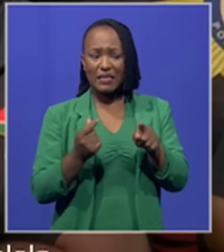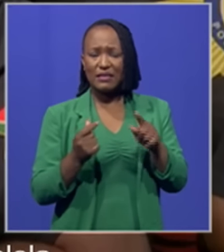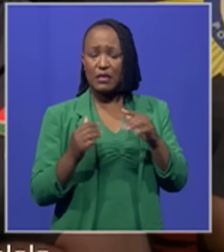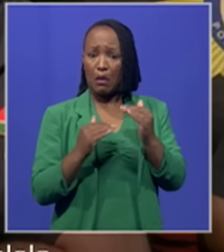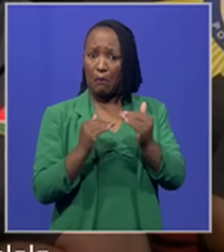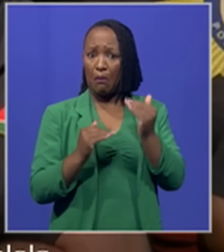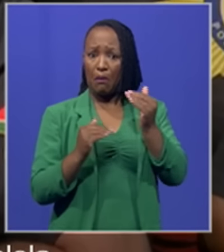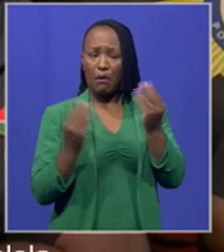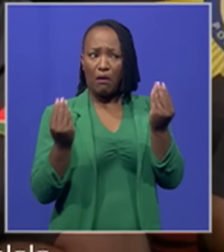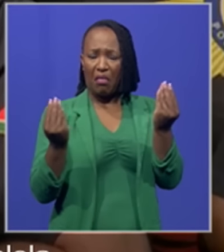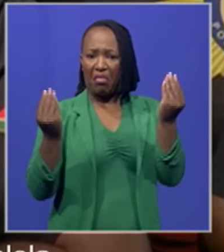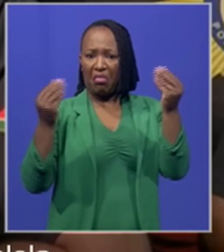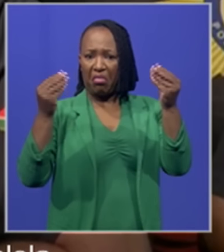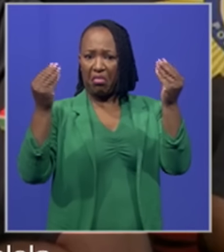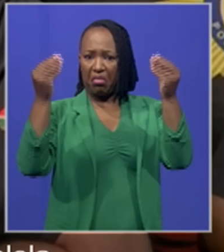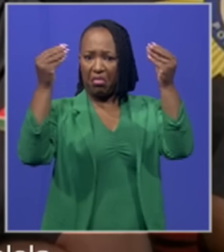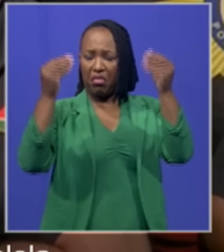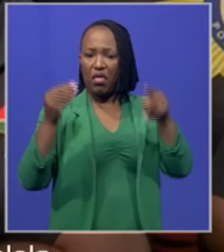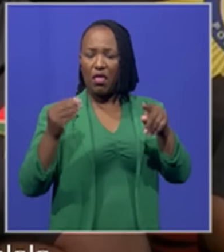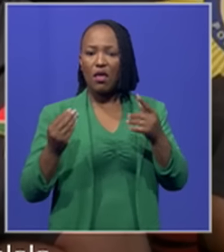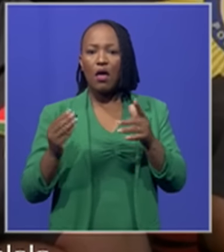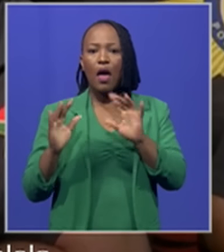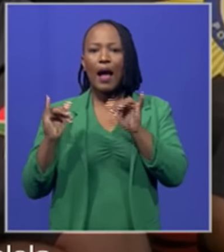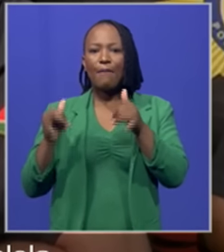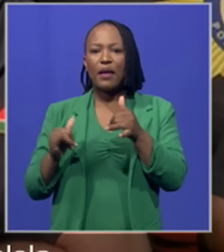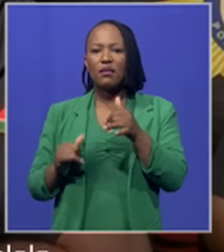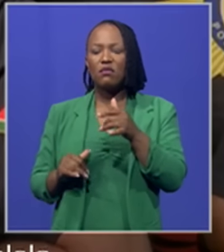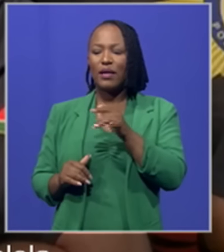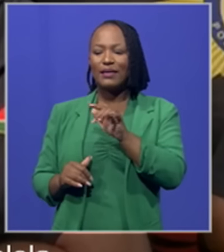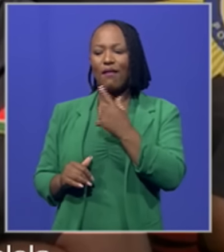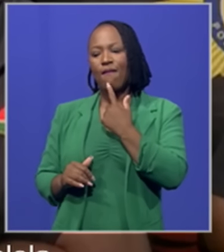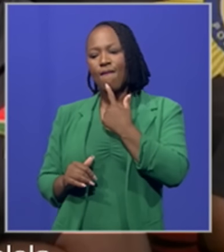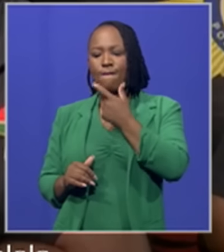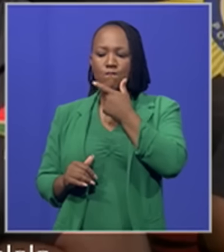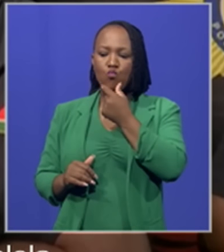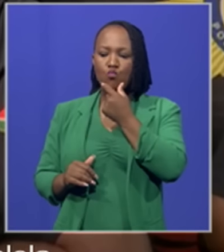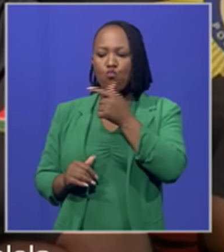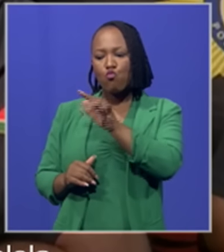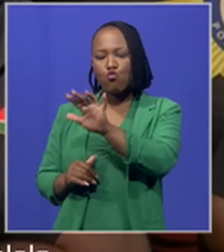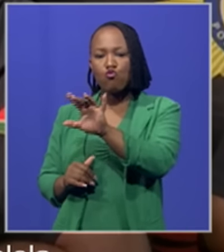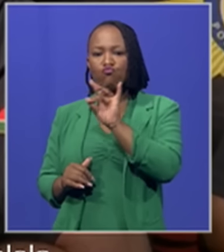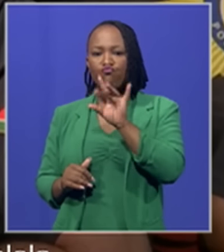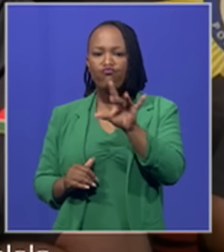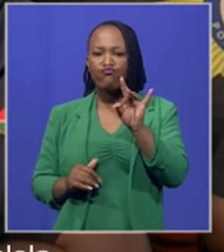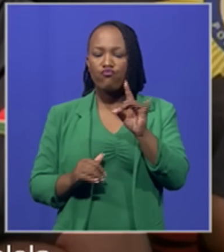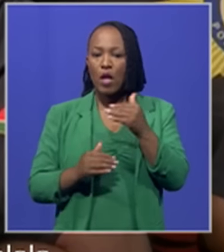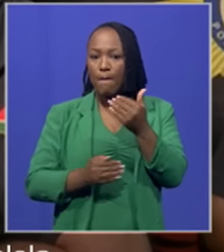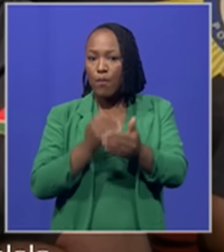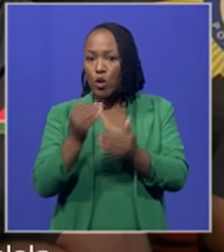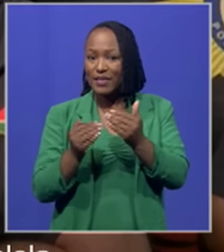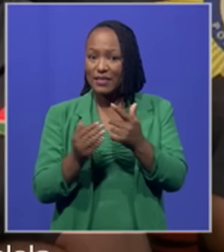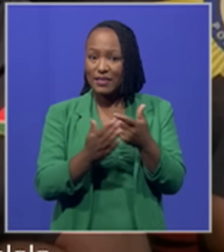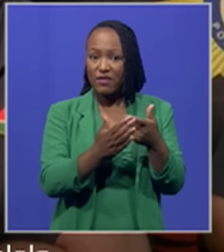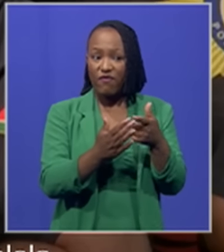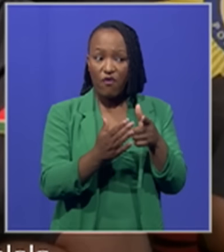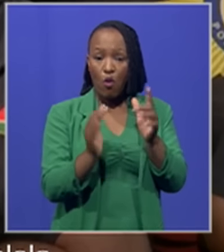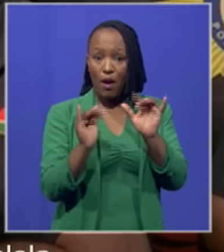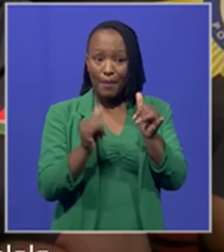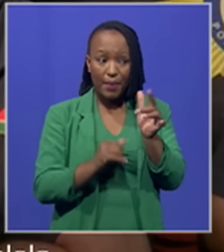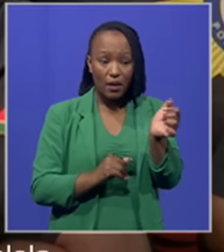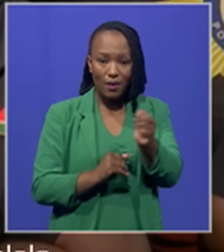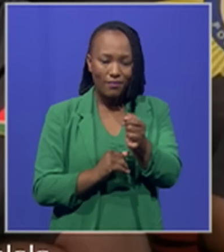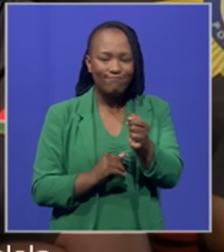and the service providers were handpicked. So the supply chain processes were not followed as well. So these